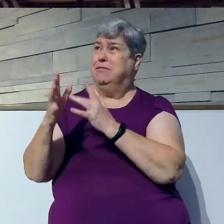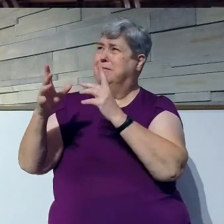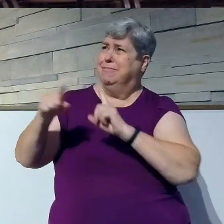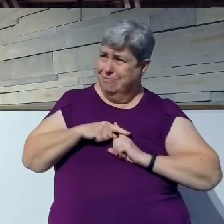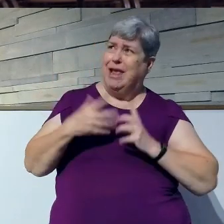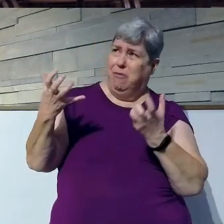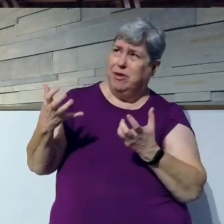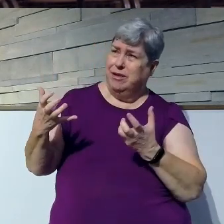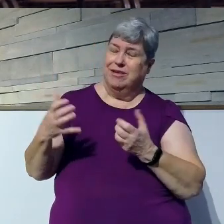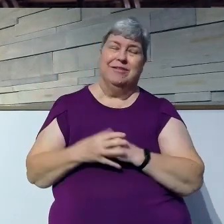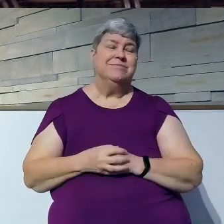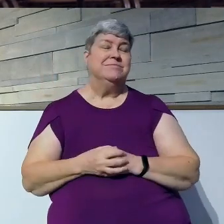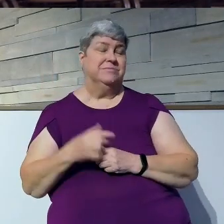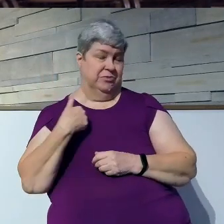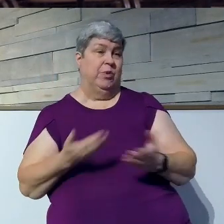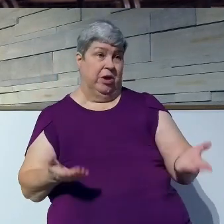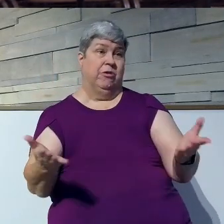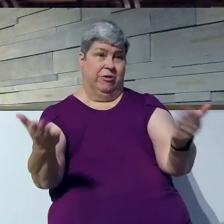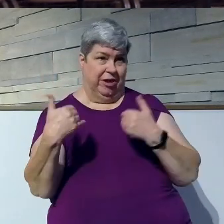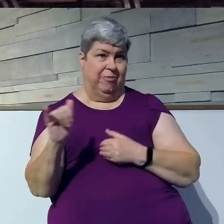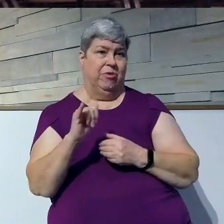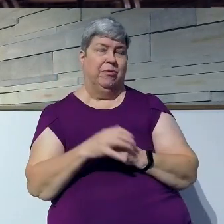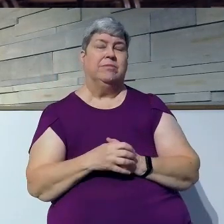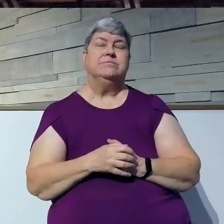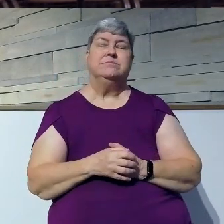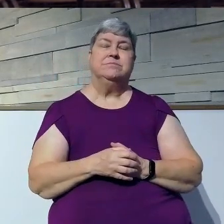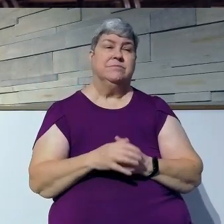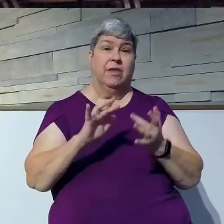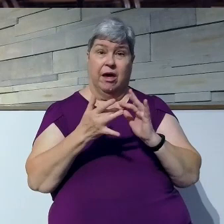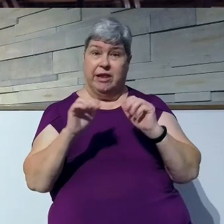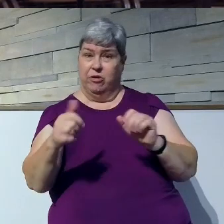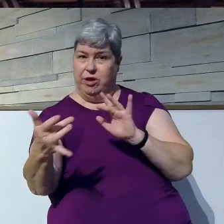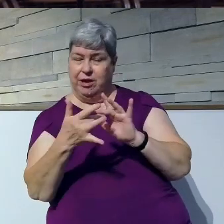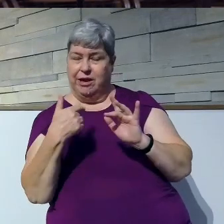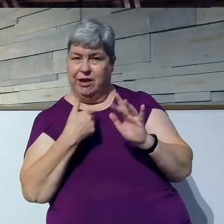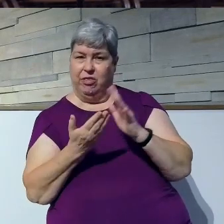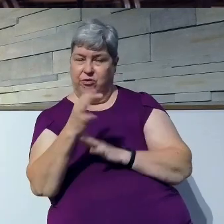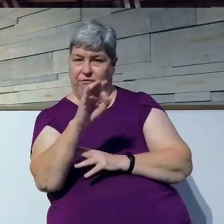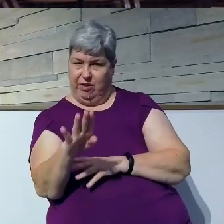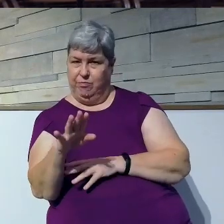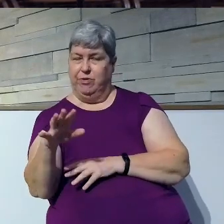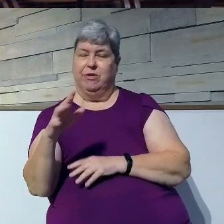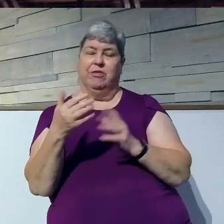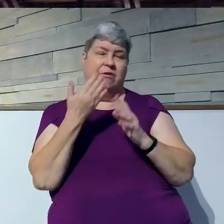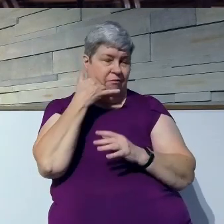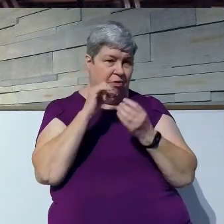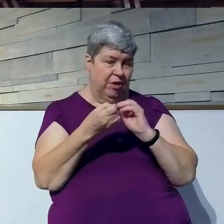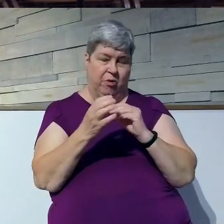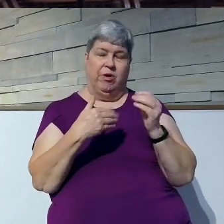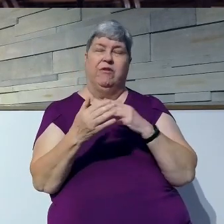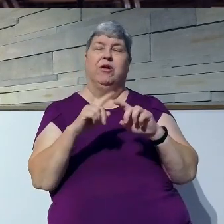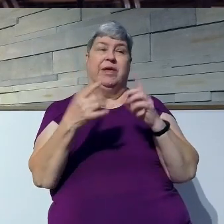about to know Jesus as my Savior. We encourage you to come forward as well. And online, you can reach out to us through Facebook or through our phone number.